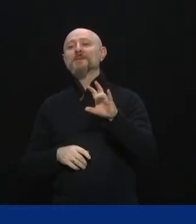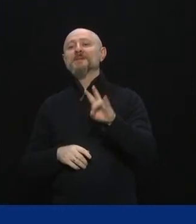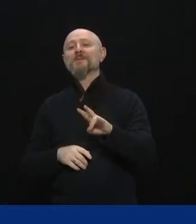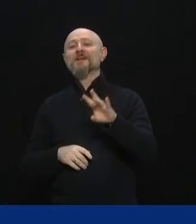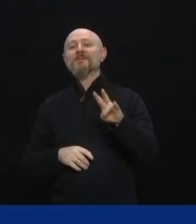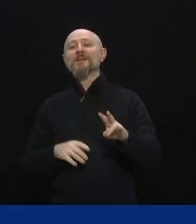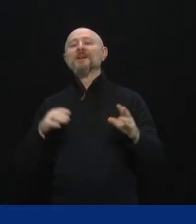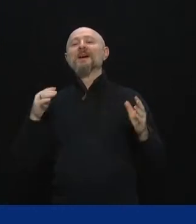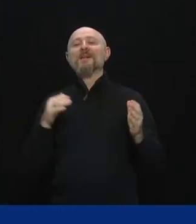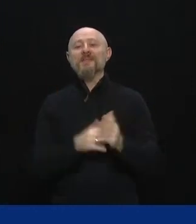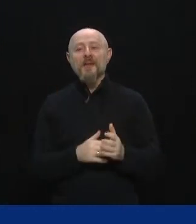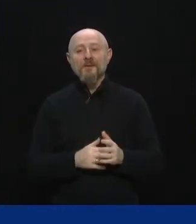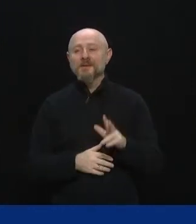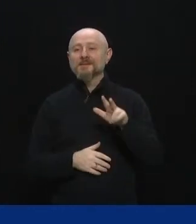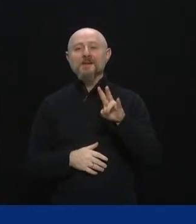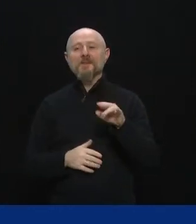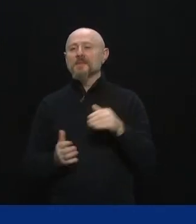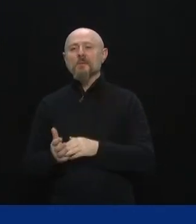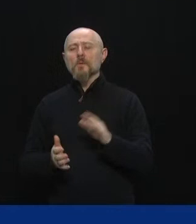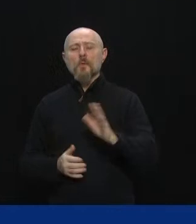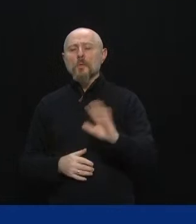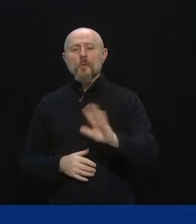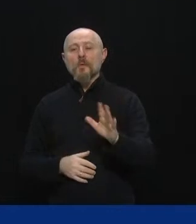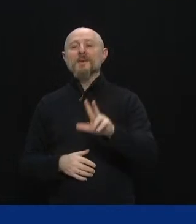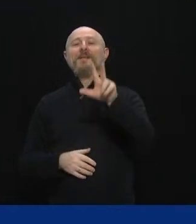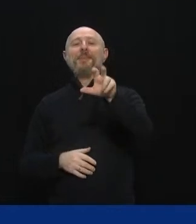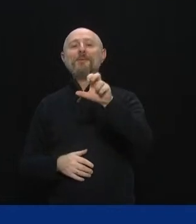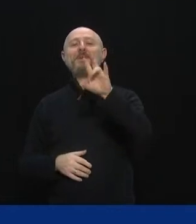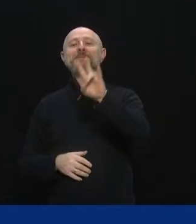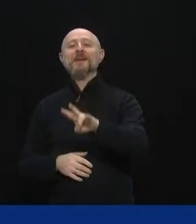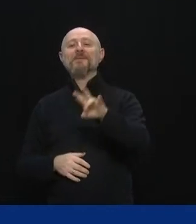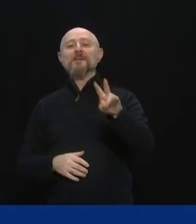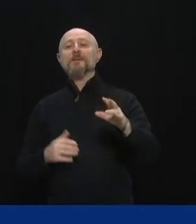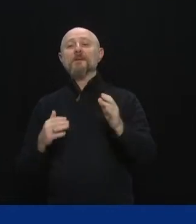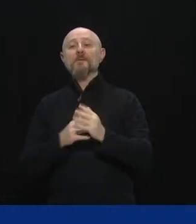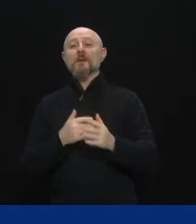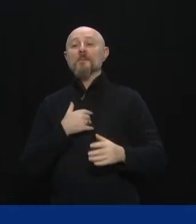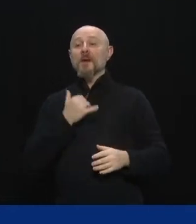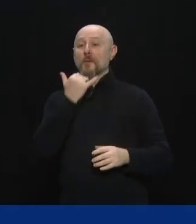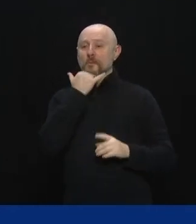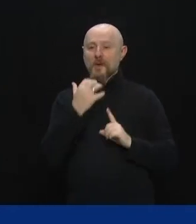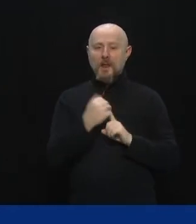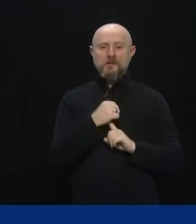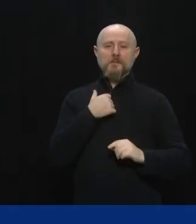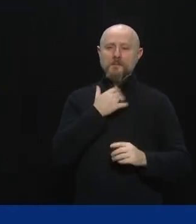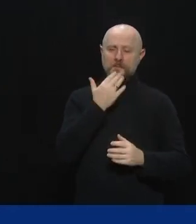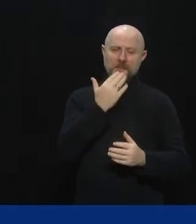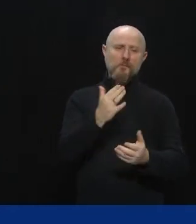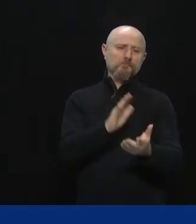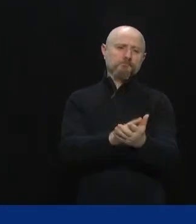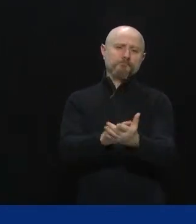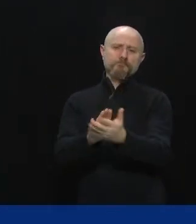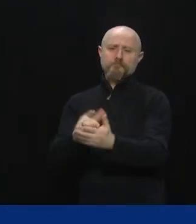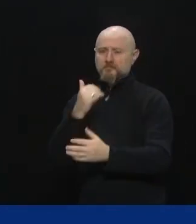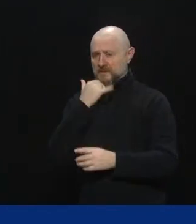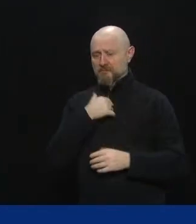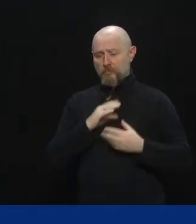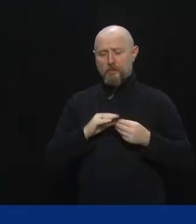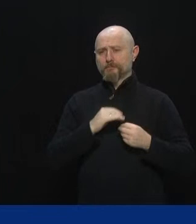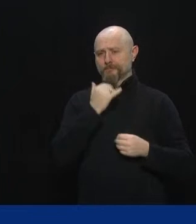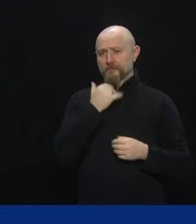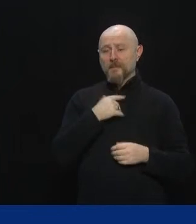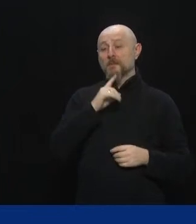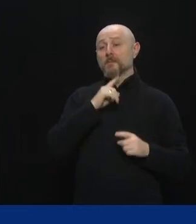if I misspoke. And if anybody caught that, you get a gold star for today. We talked about hospital capacity. You just heard from Dr. Corwin. What is